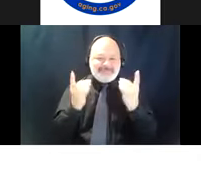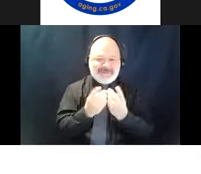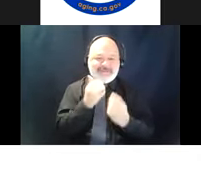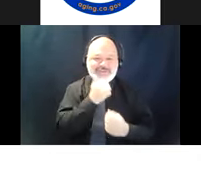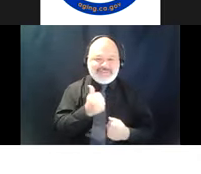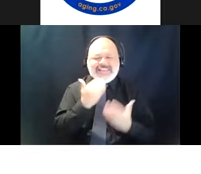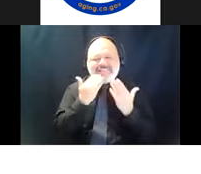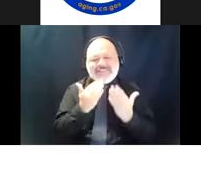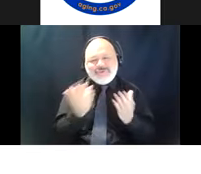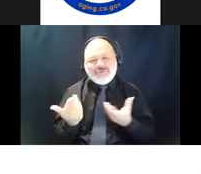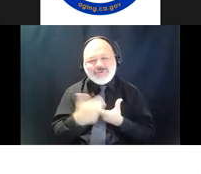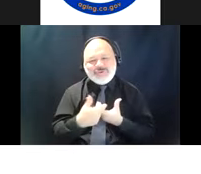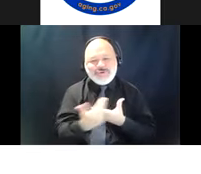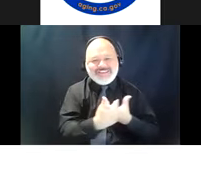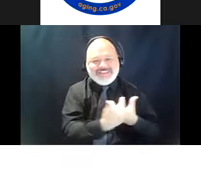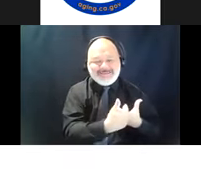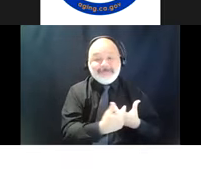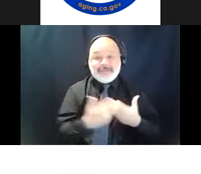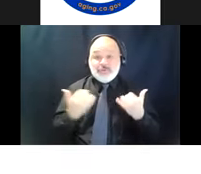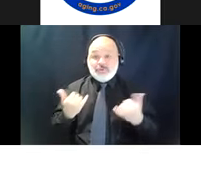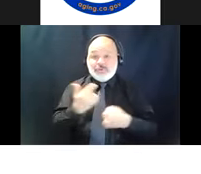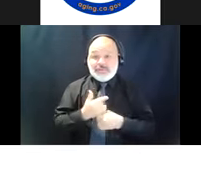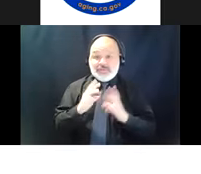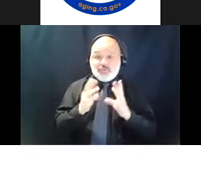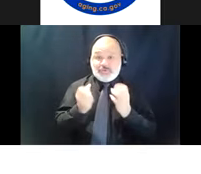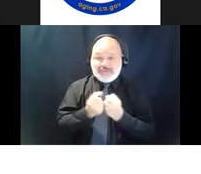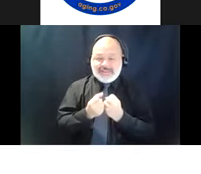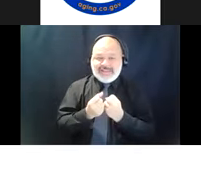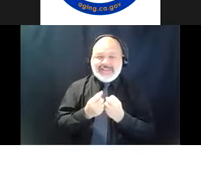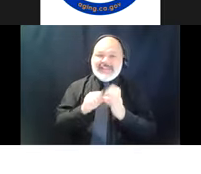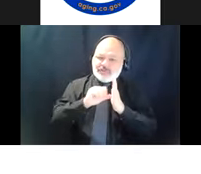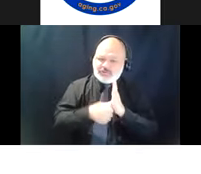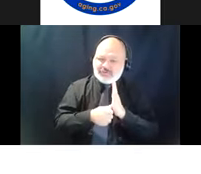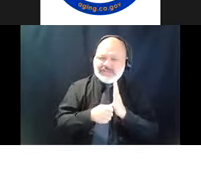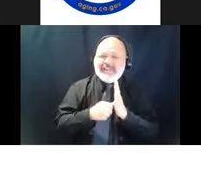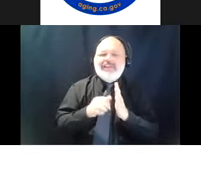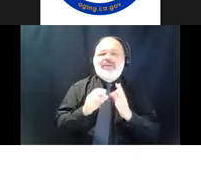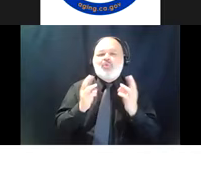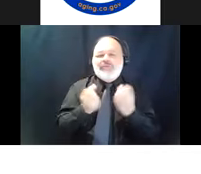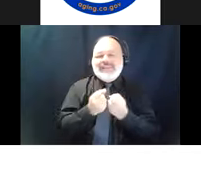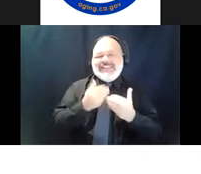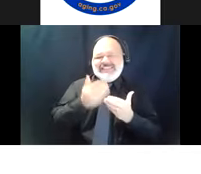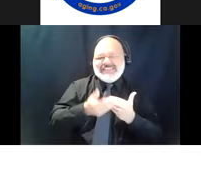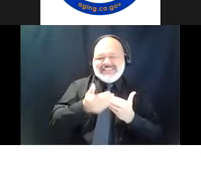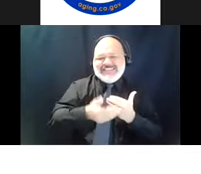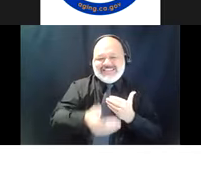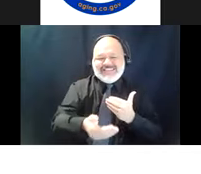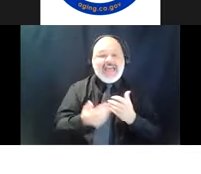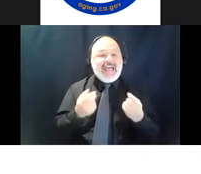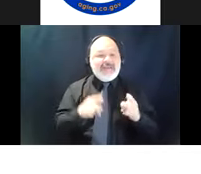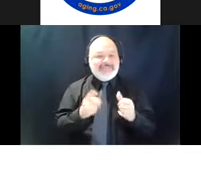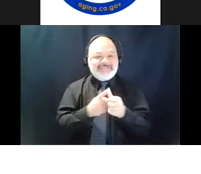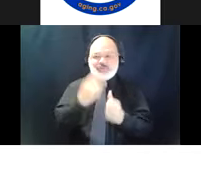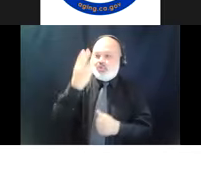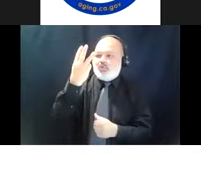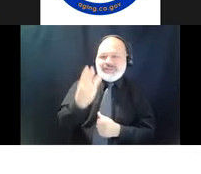for joining. So today's webinar, Ensuring Equity in Aging webinar series, this happens the first Wednesday of each